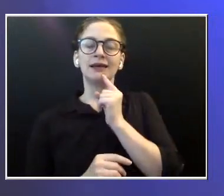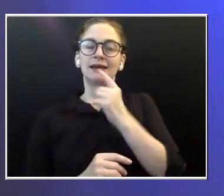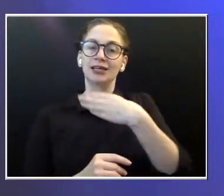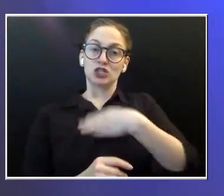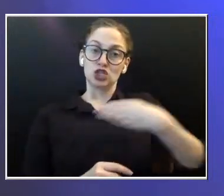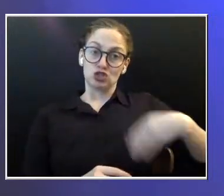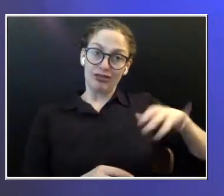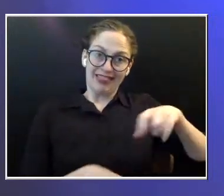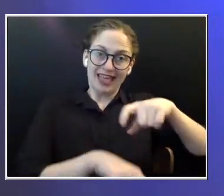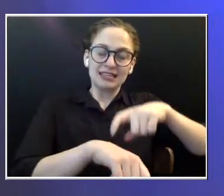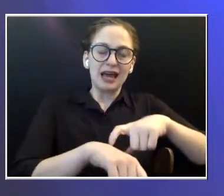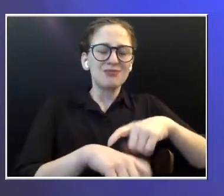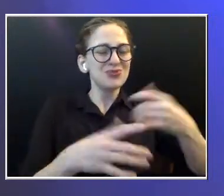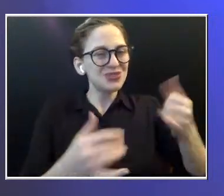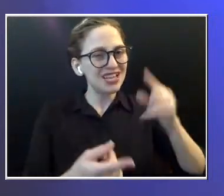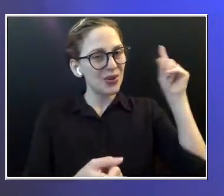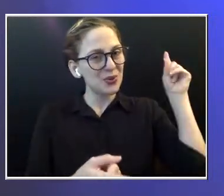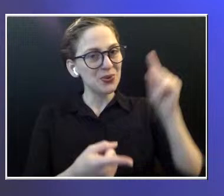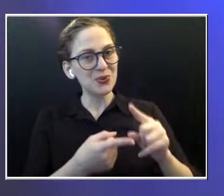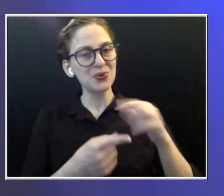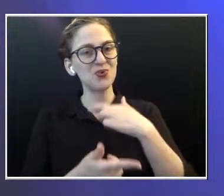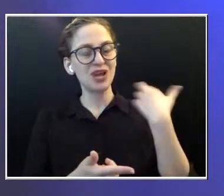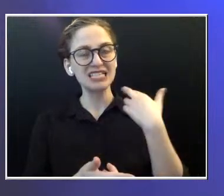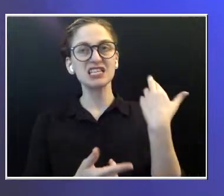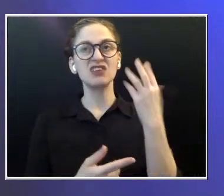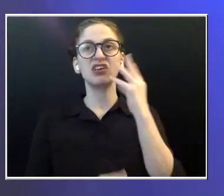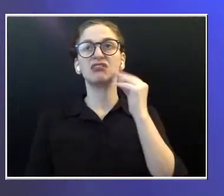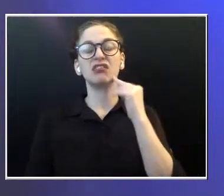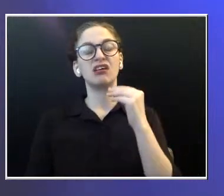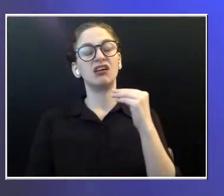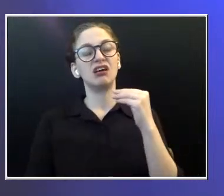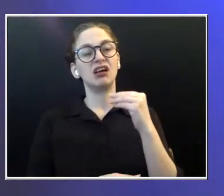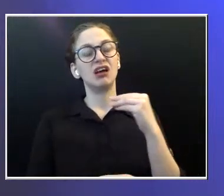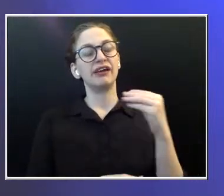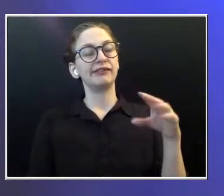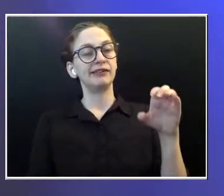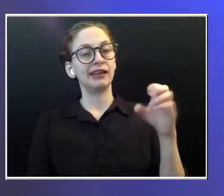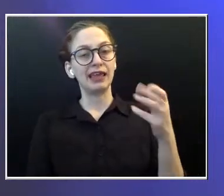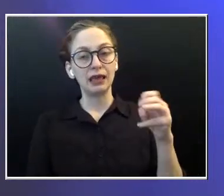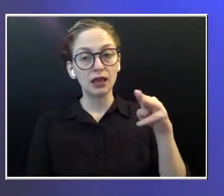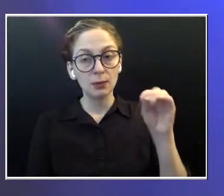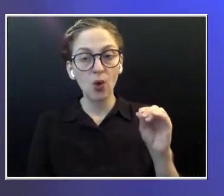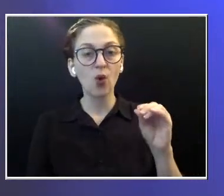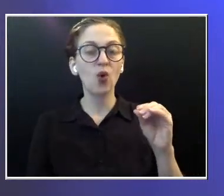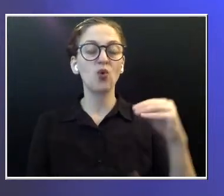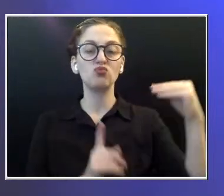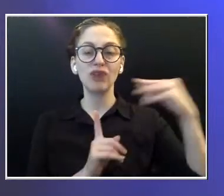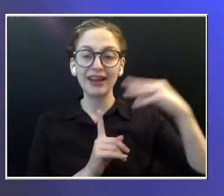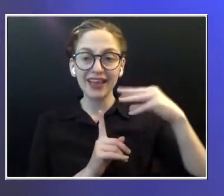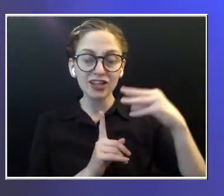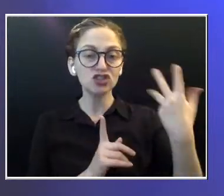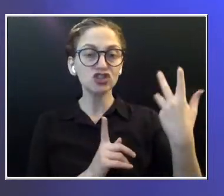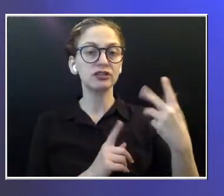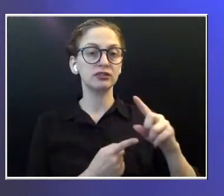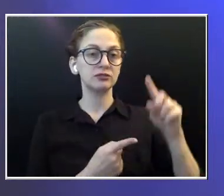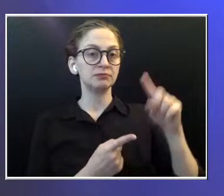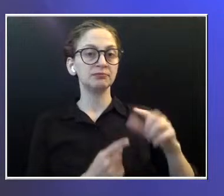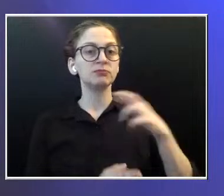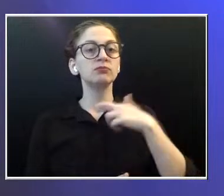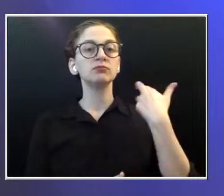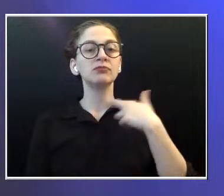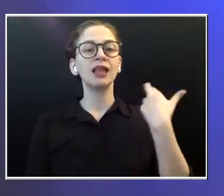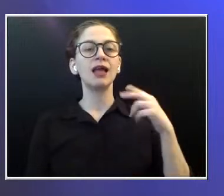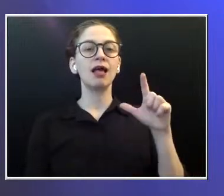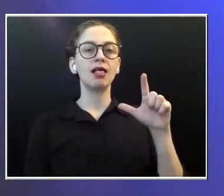risk of going through chemo, radiation treatments. Also, you know, you decrease your risk of lymphedema because if you do it prophylactically, we're